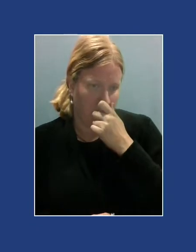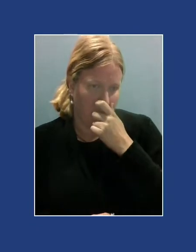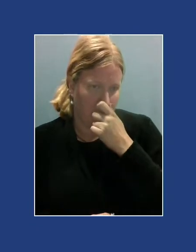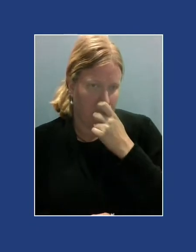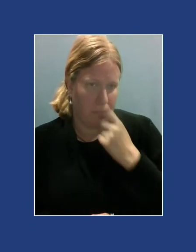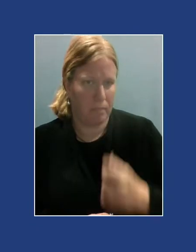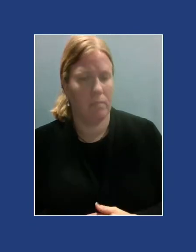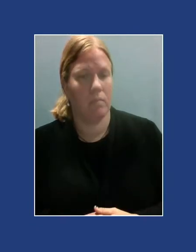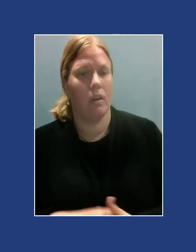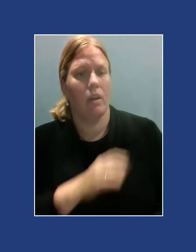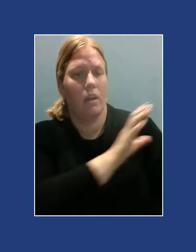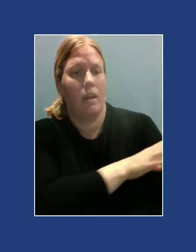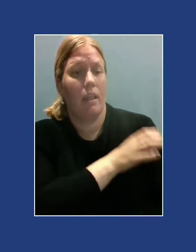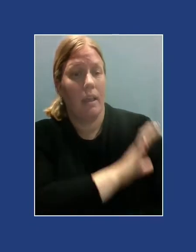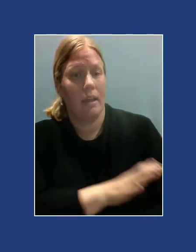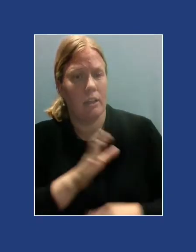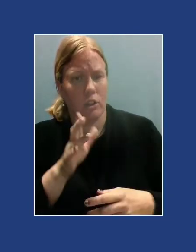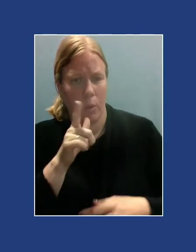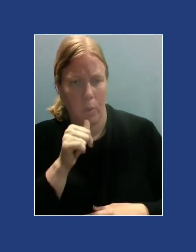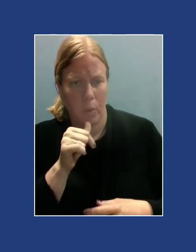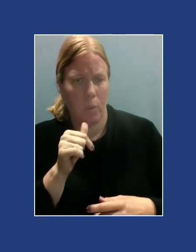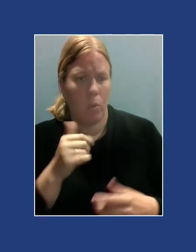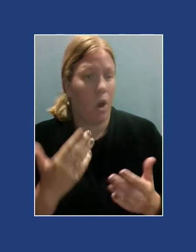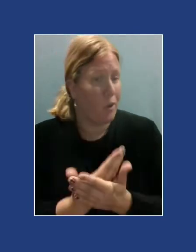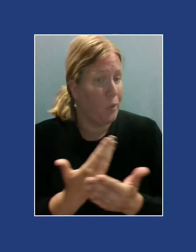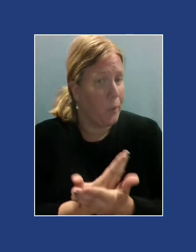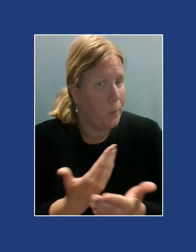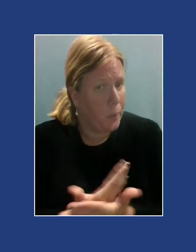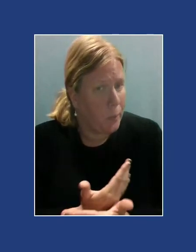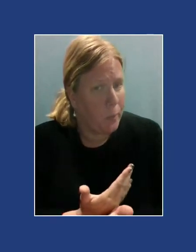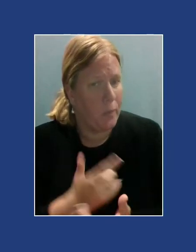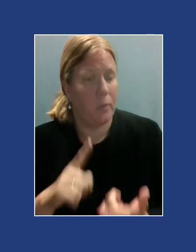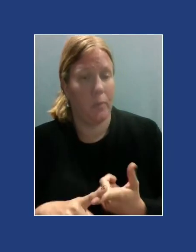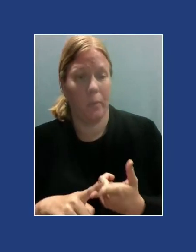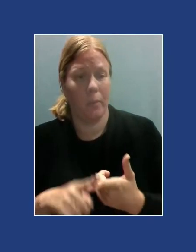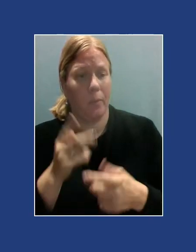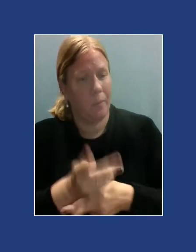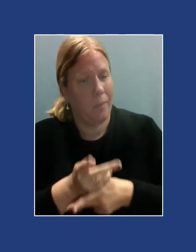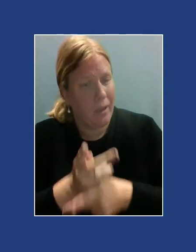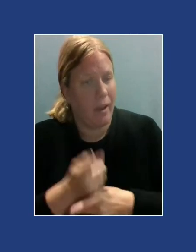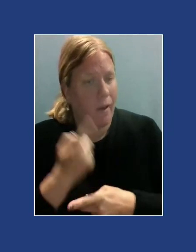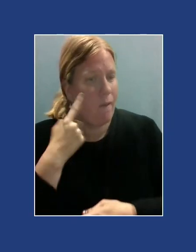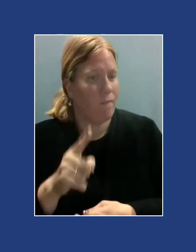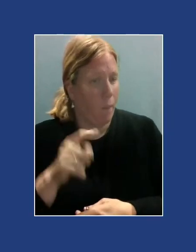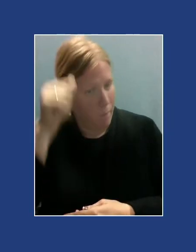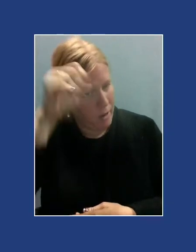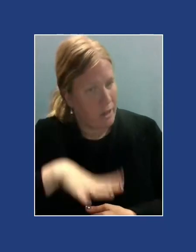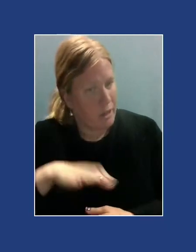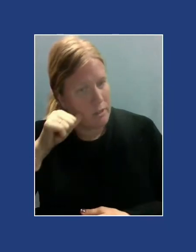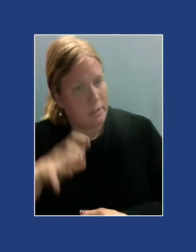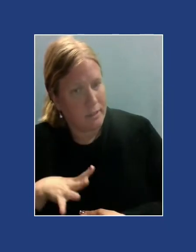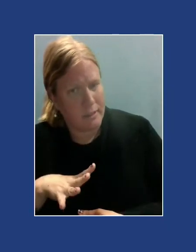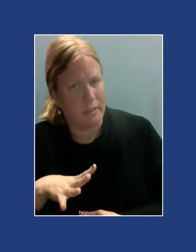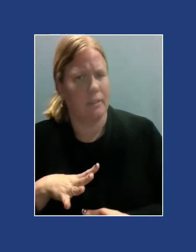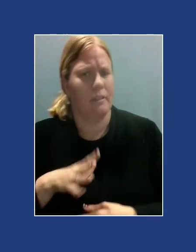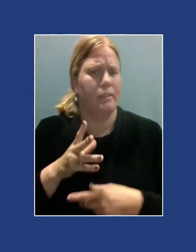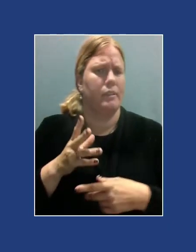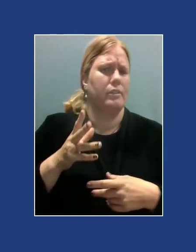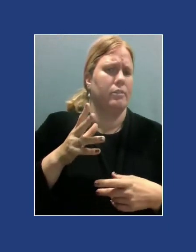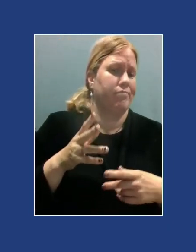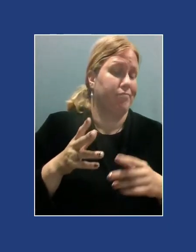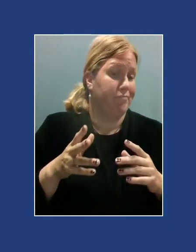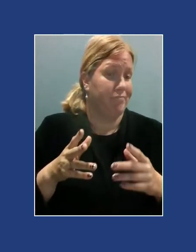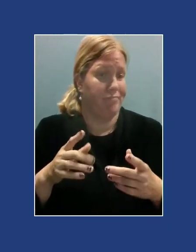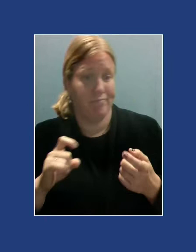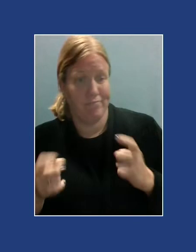Clinicians who are new to gender-affirming care, whether it's mental health care or other care, and are treating patients with BPD,